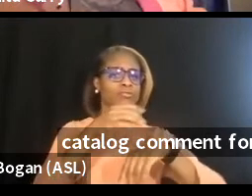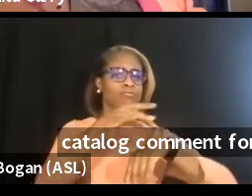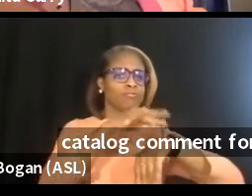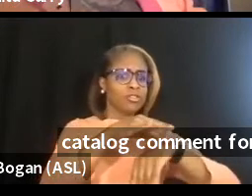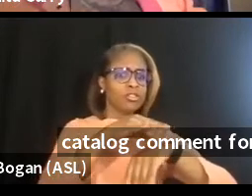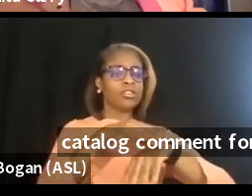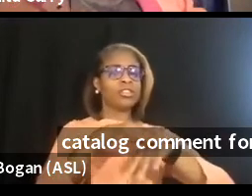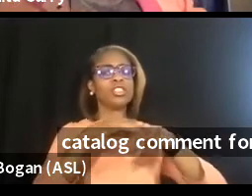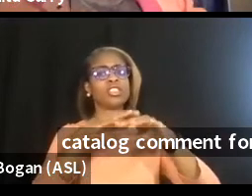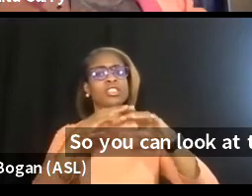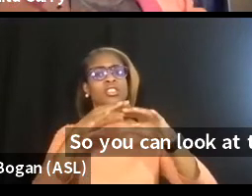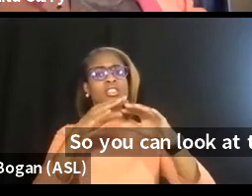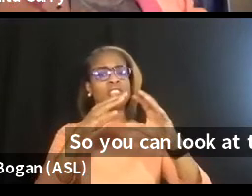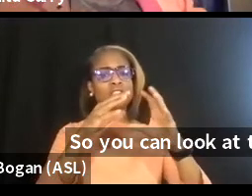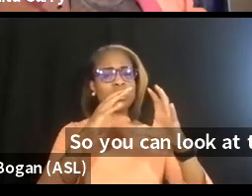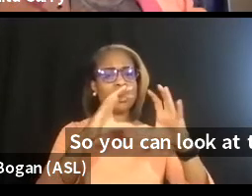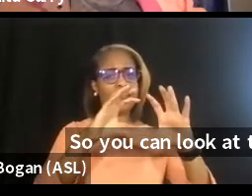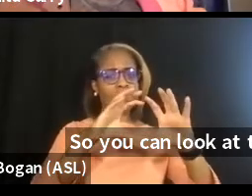can interact